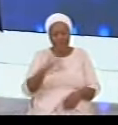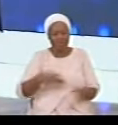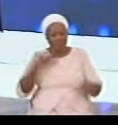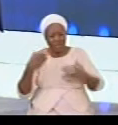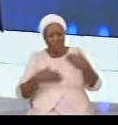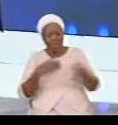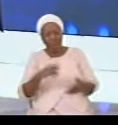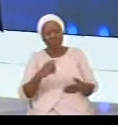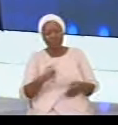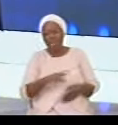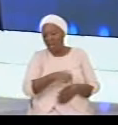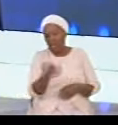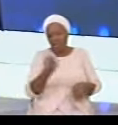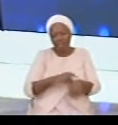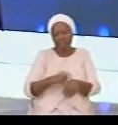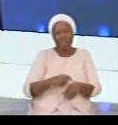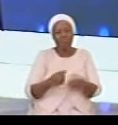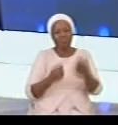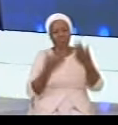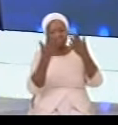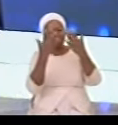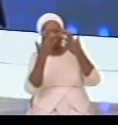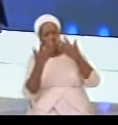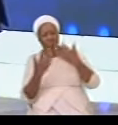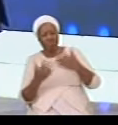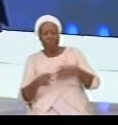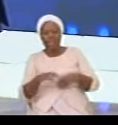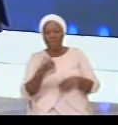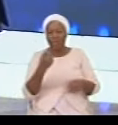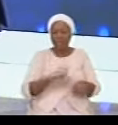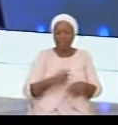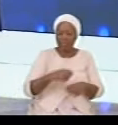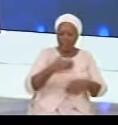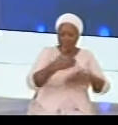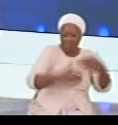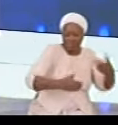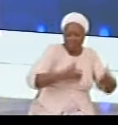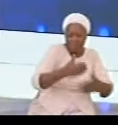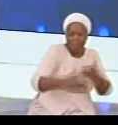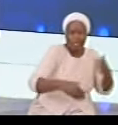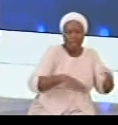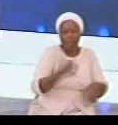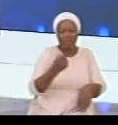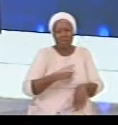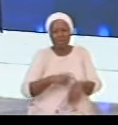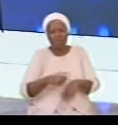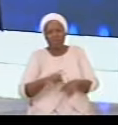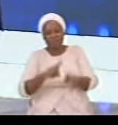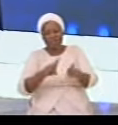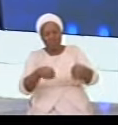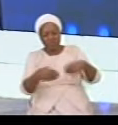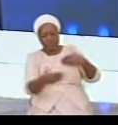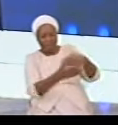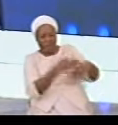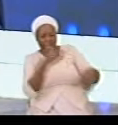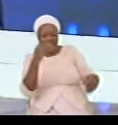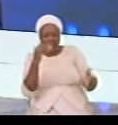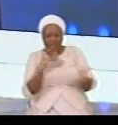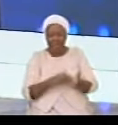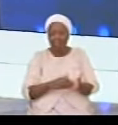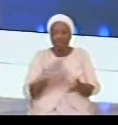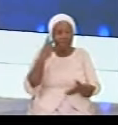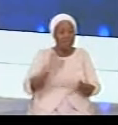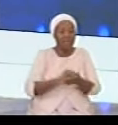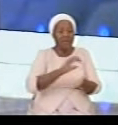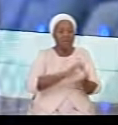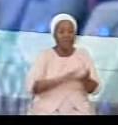time sad, another time progressive, another time drawing back. Look at that verse 5.